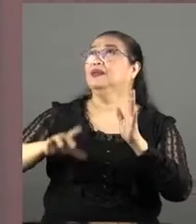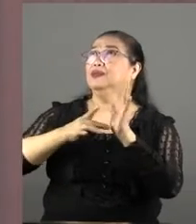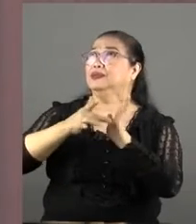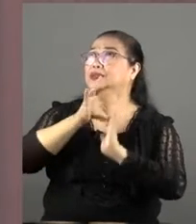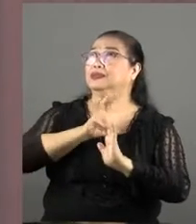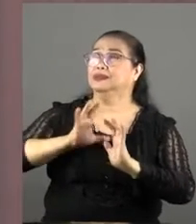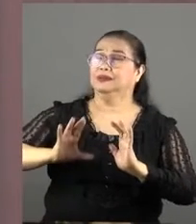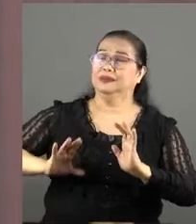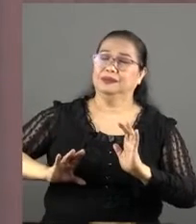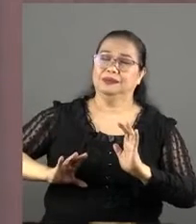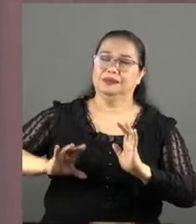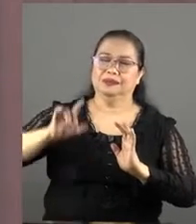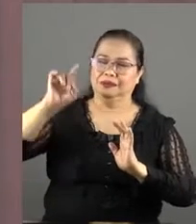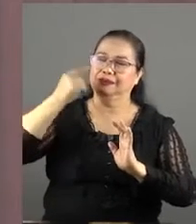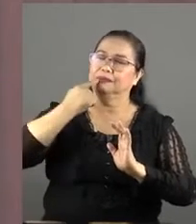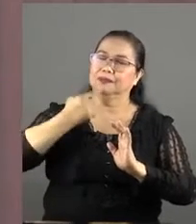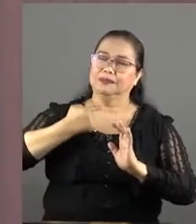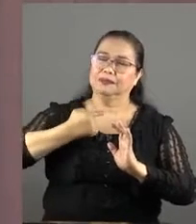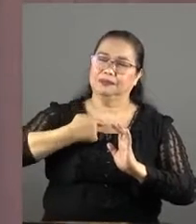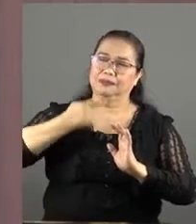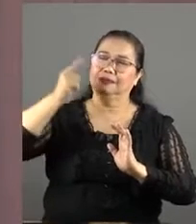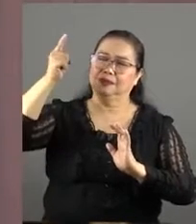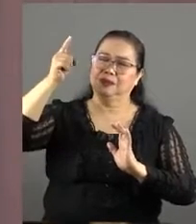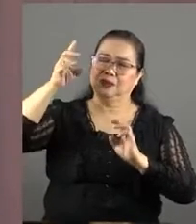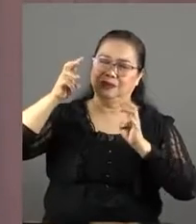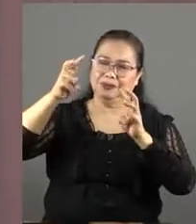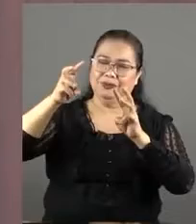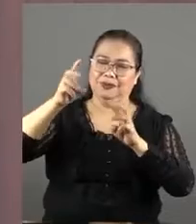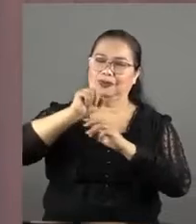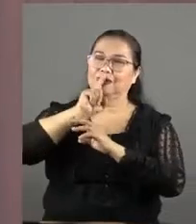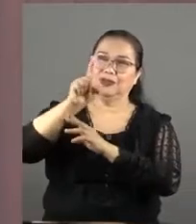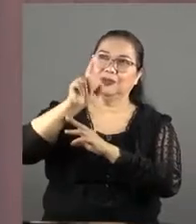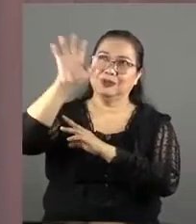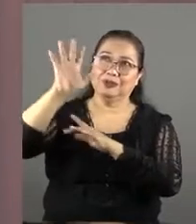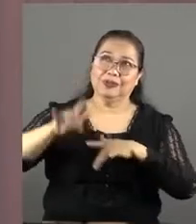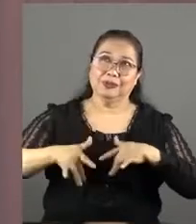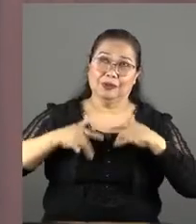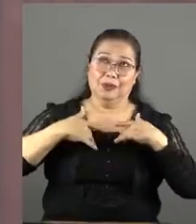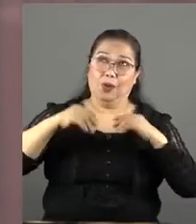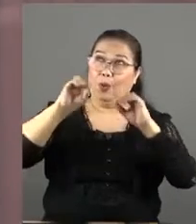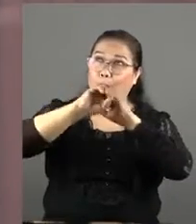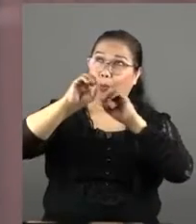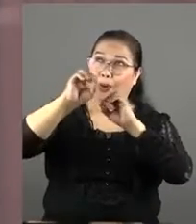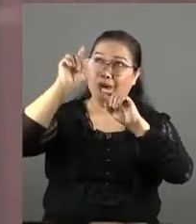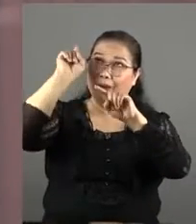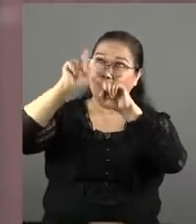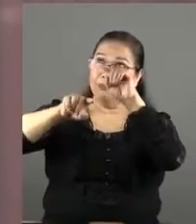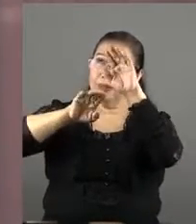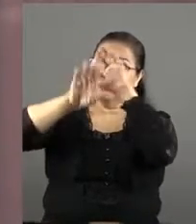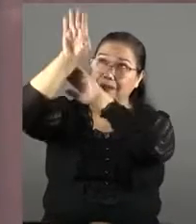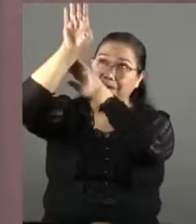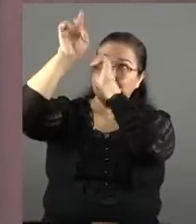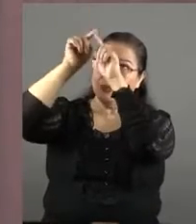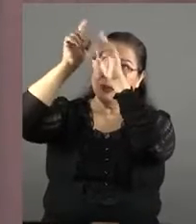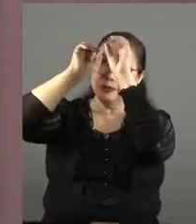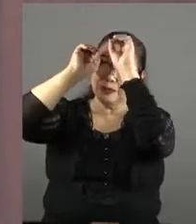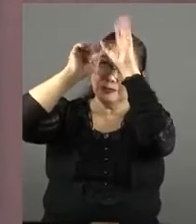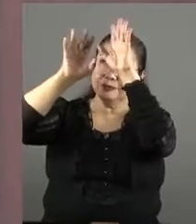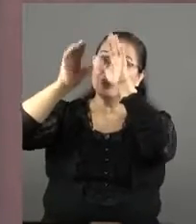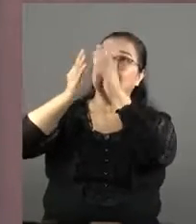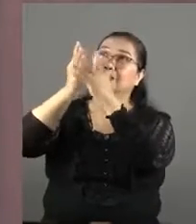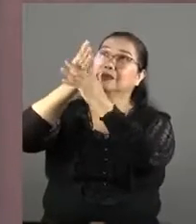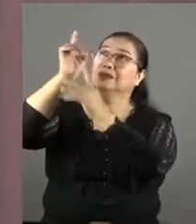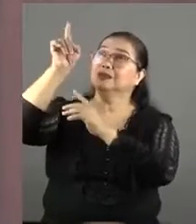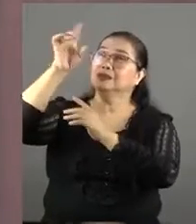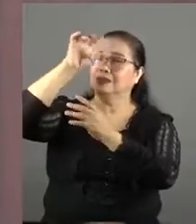Christ, you said you are the way, the truth, and the life. You said no one comes to the Father except through you.